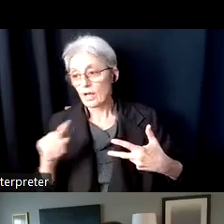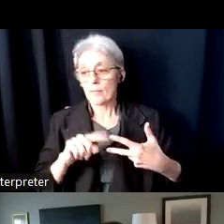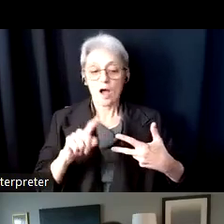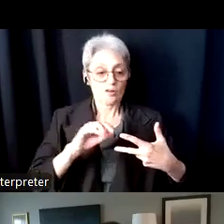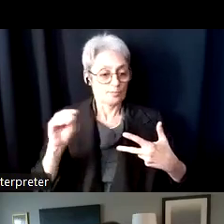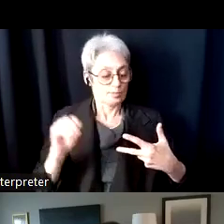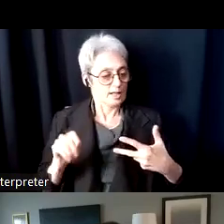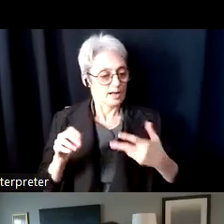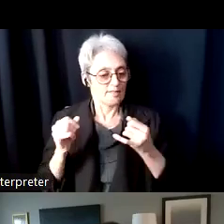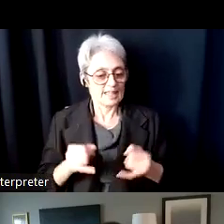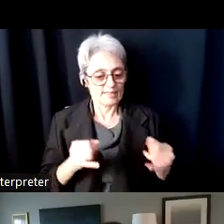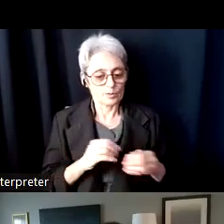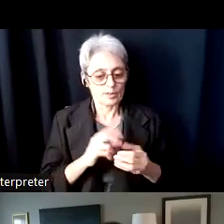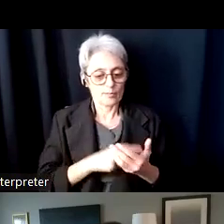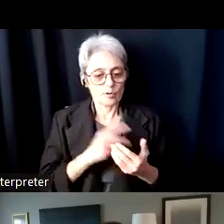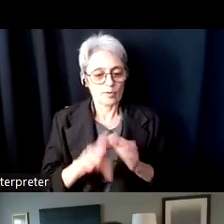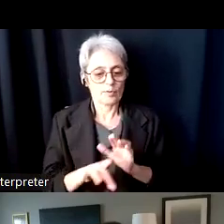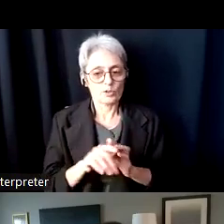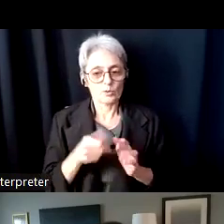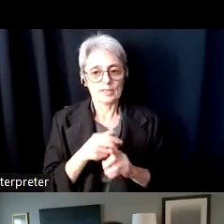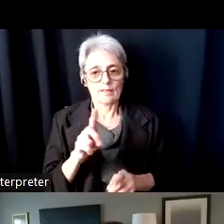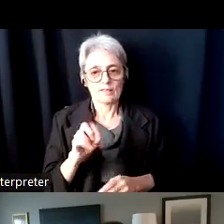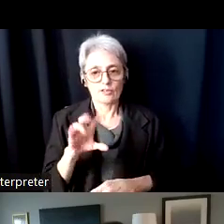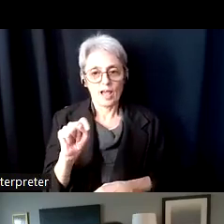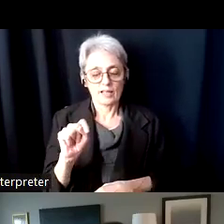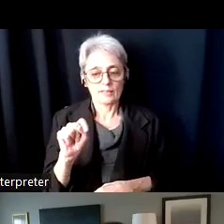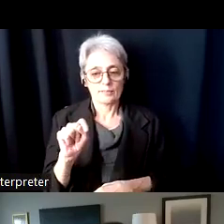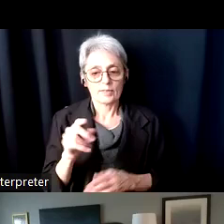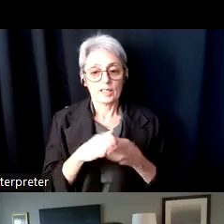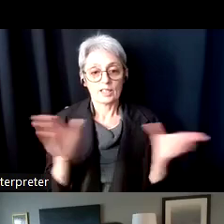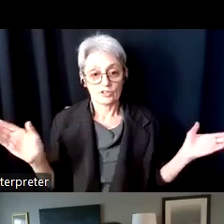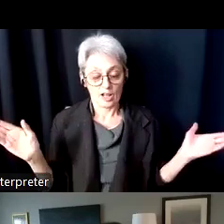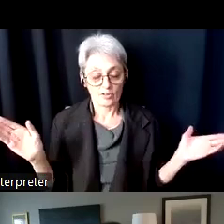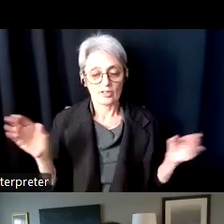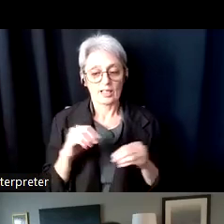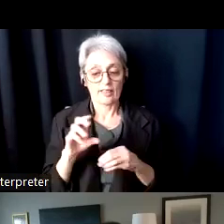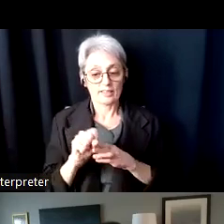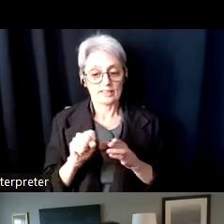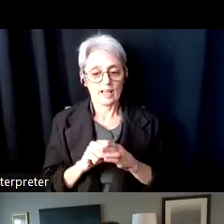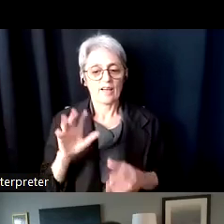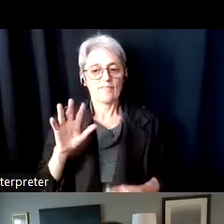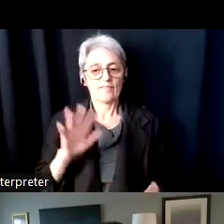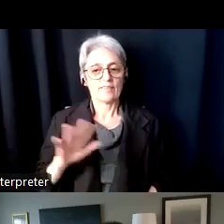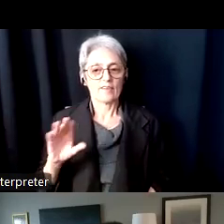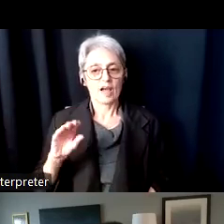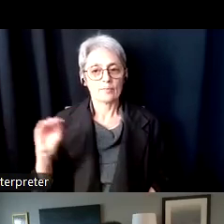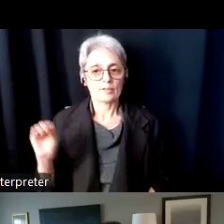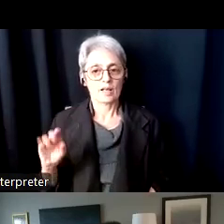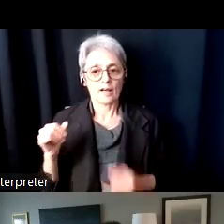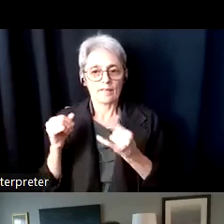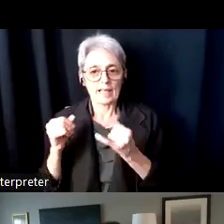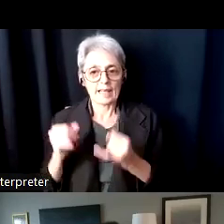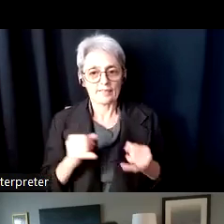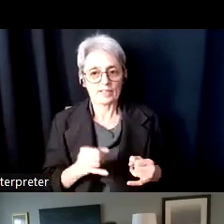program do self-direct. And overall in Wisconsin, we have about 55% of individuals in a